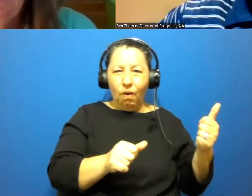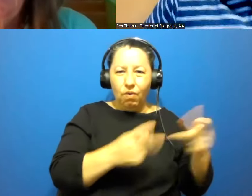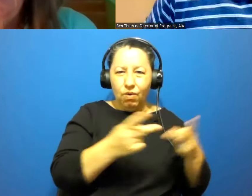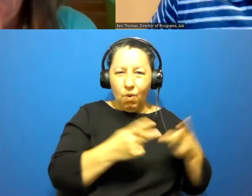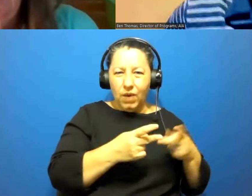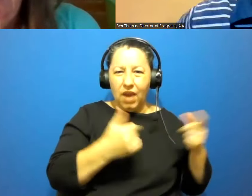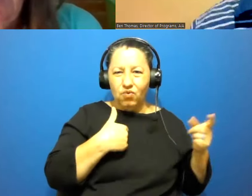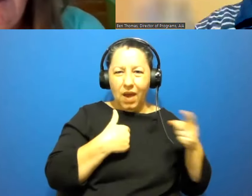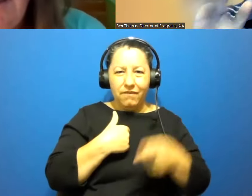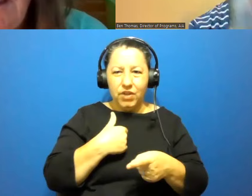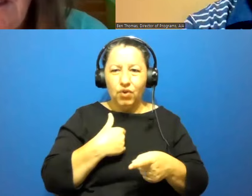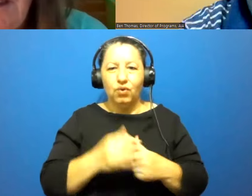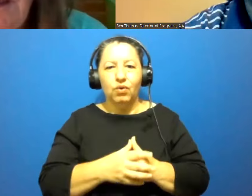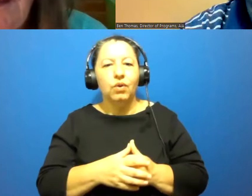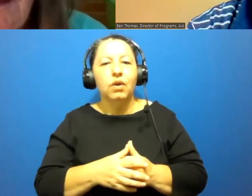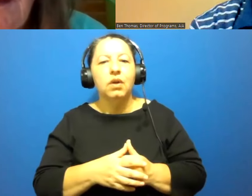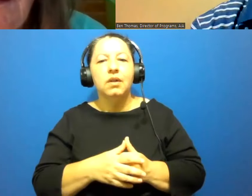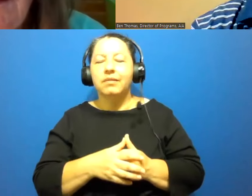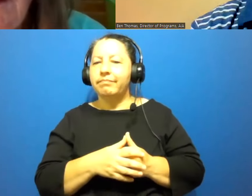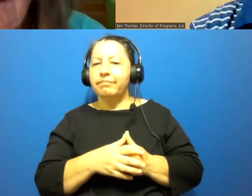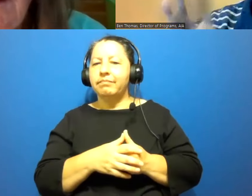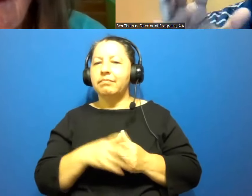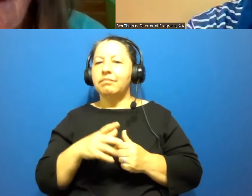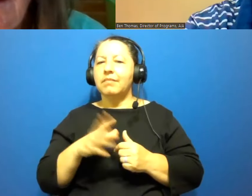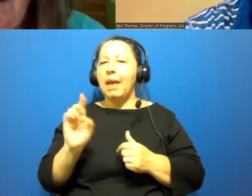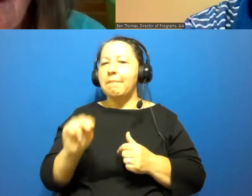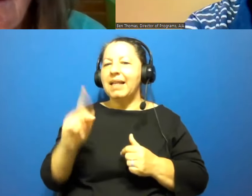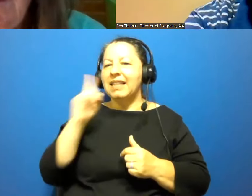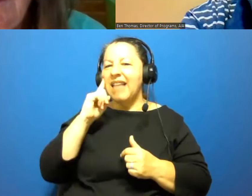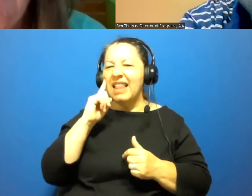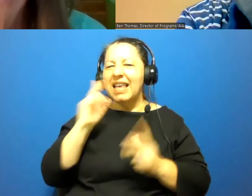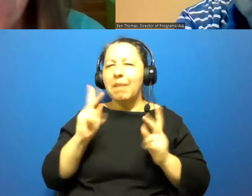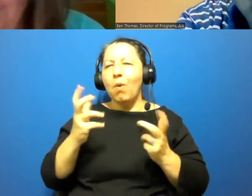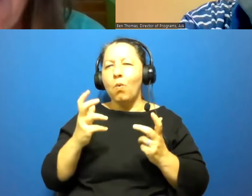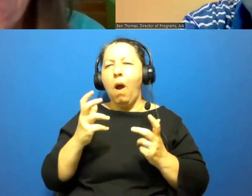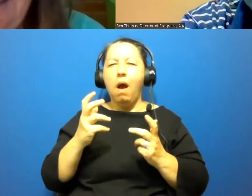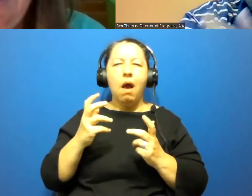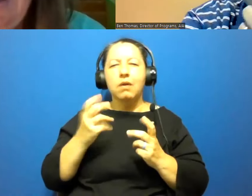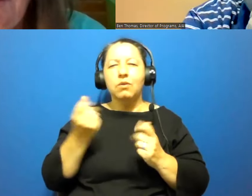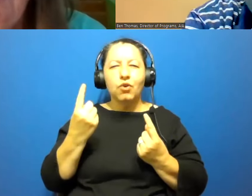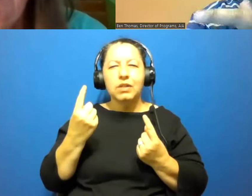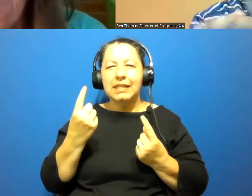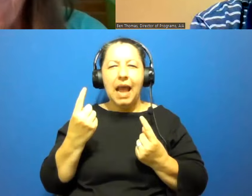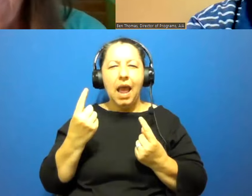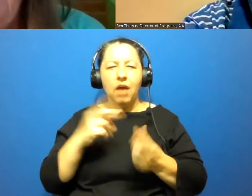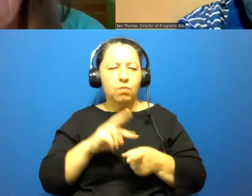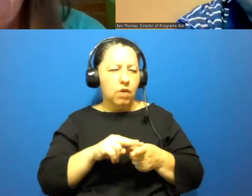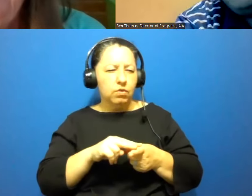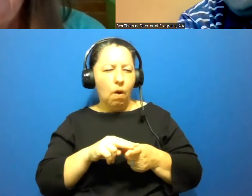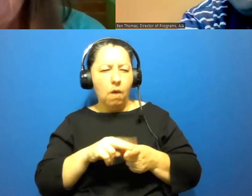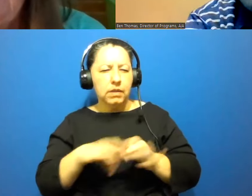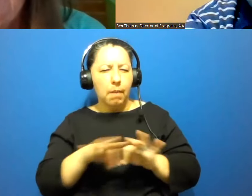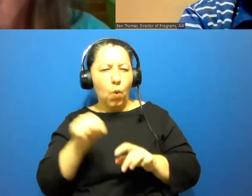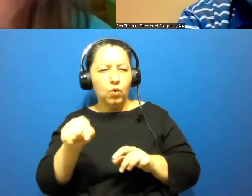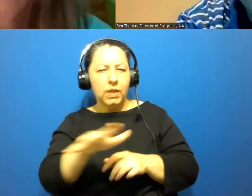Okay. So that, yeah, I think people just want the context of the salt and why salt, but okay, so some